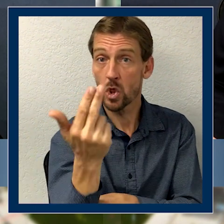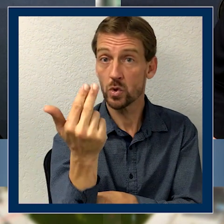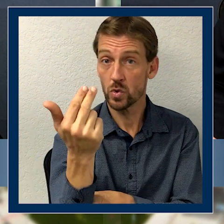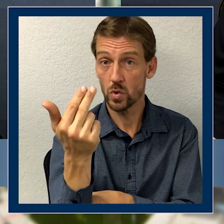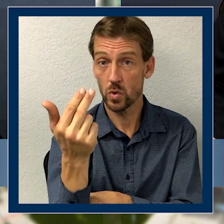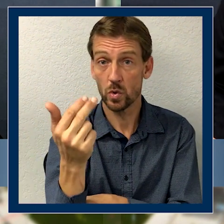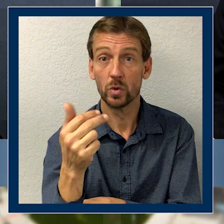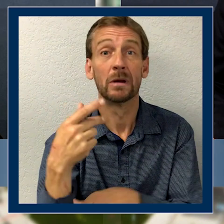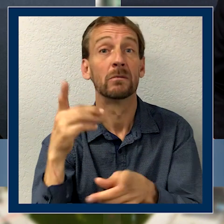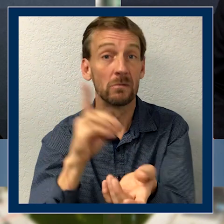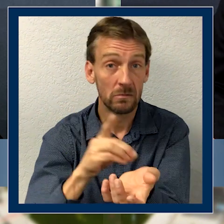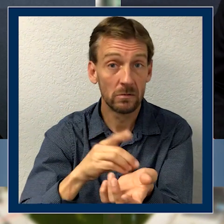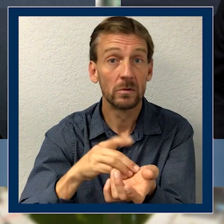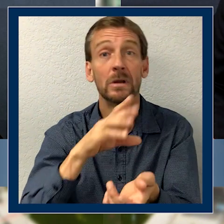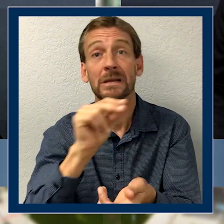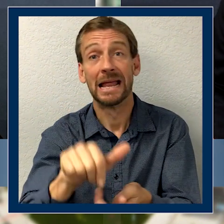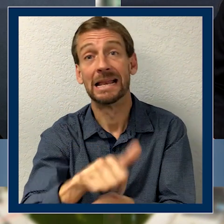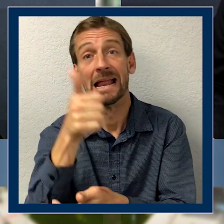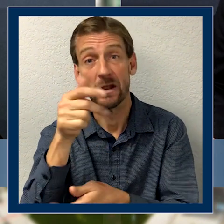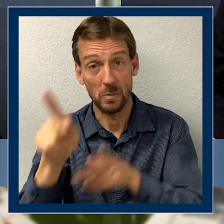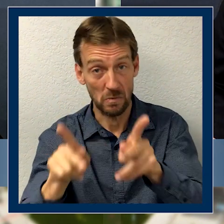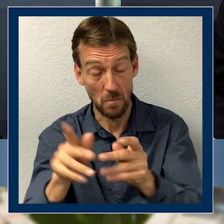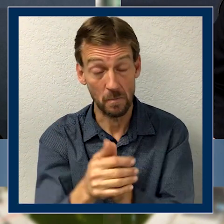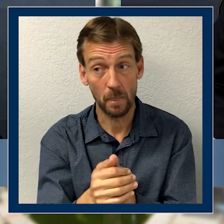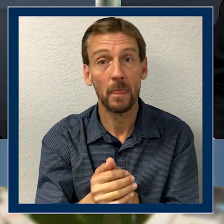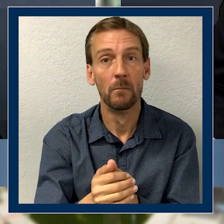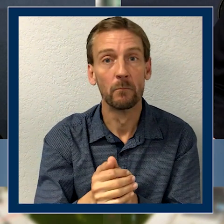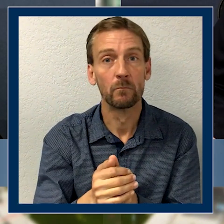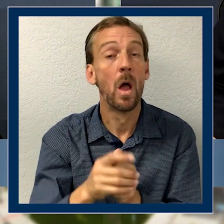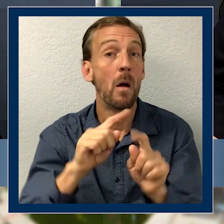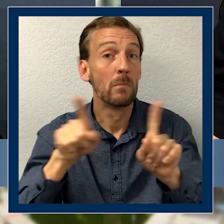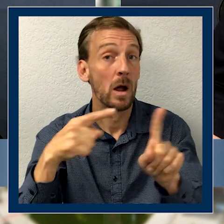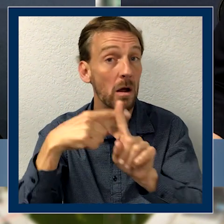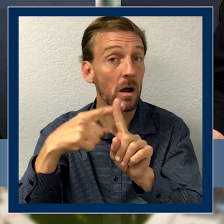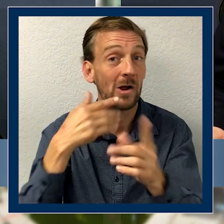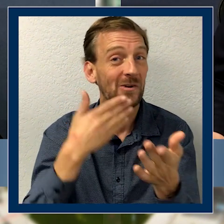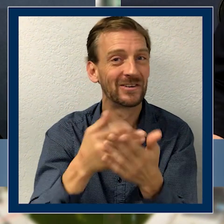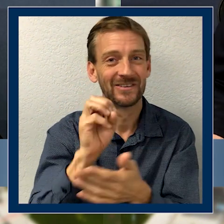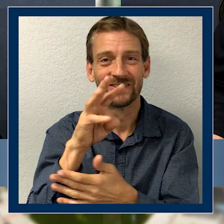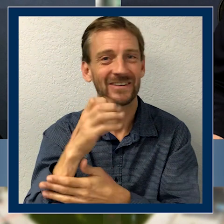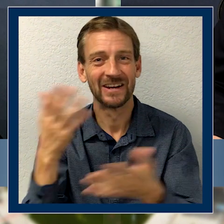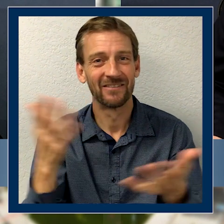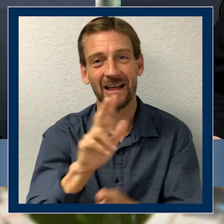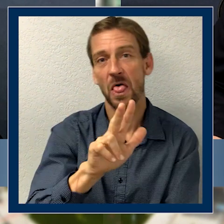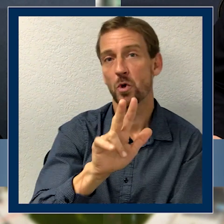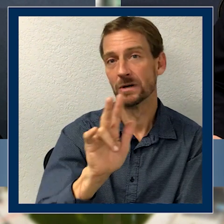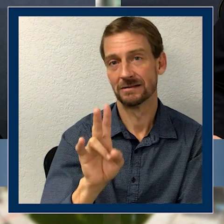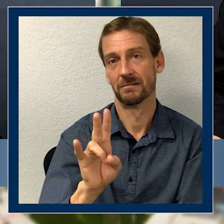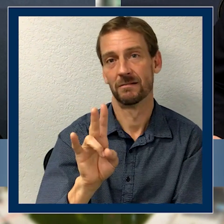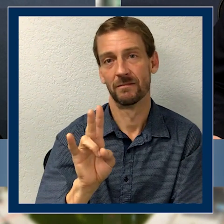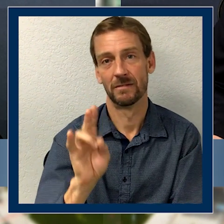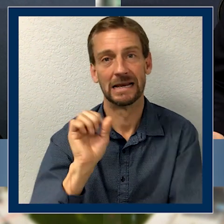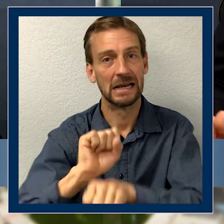providers, physicians, and advanced practice providers. But again, on the good news front, only 37 of